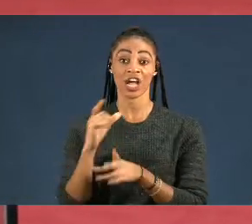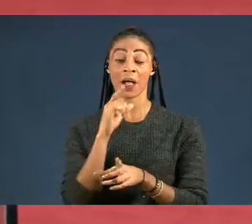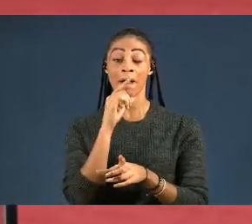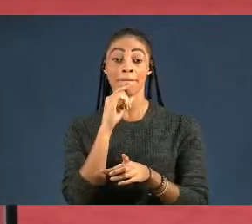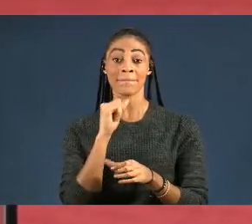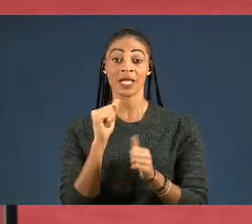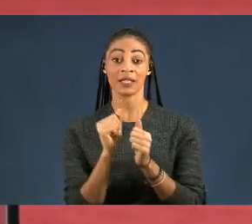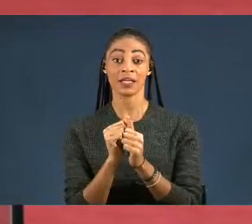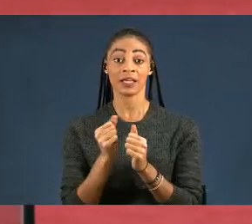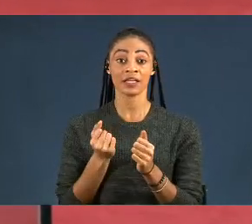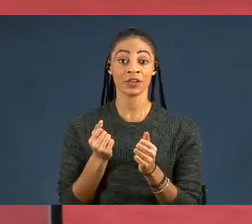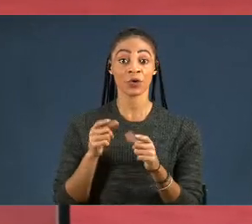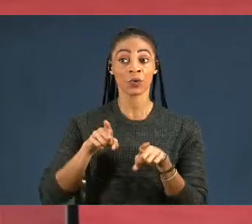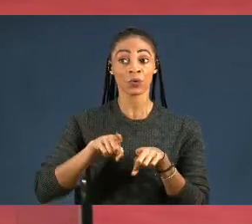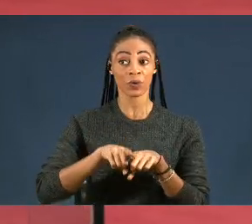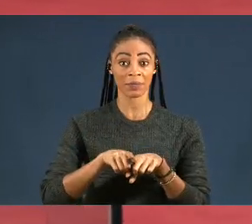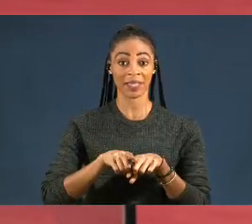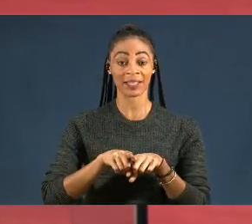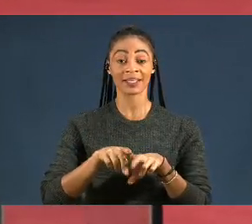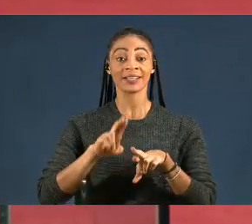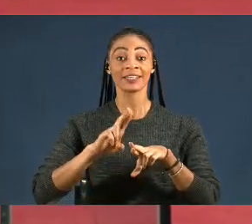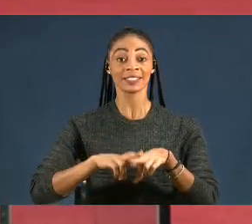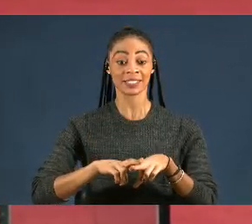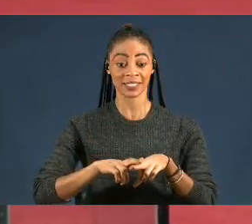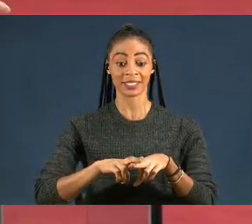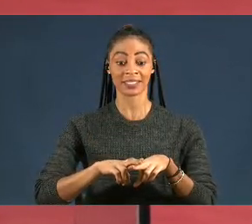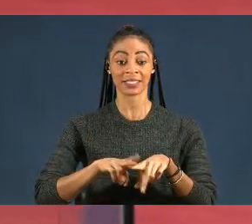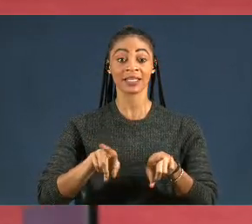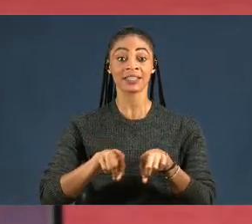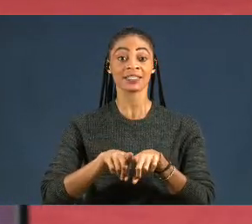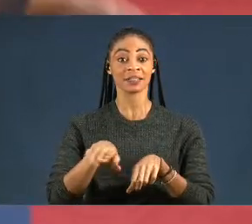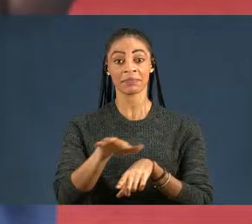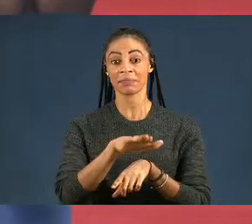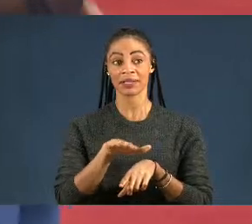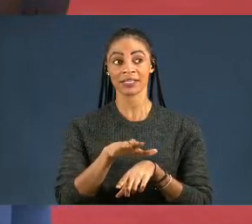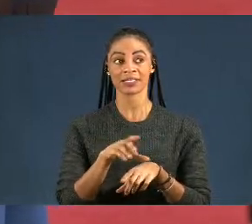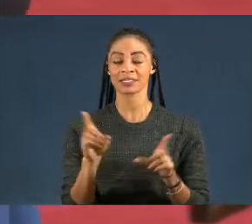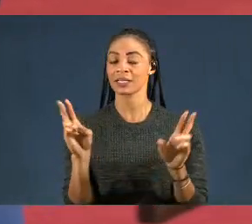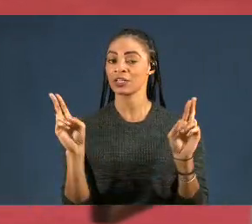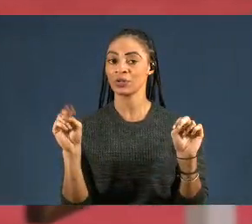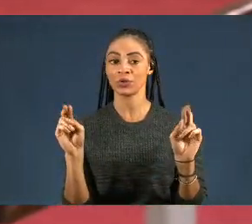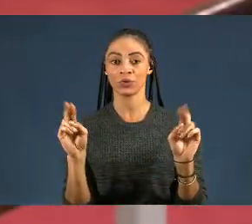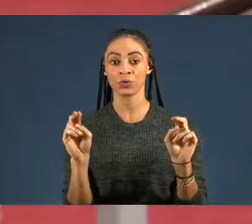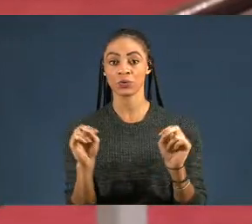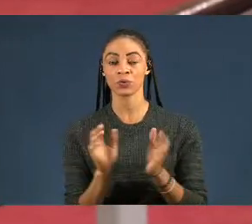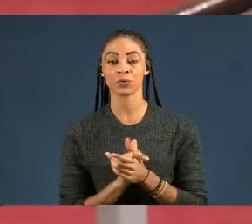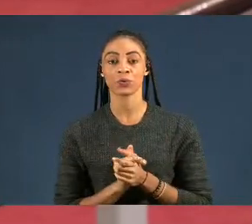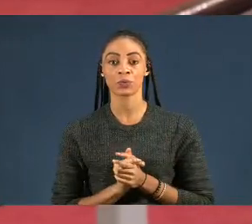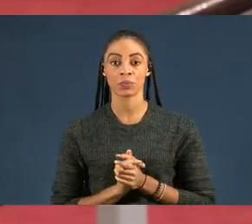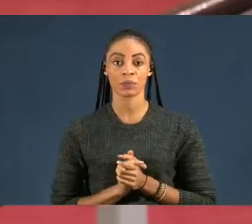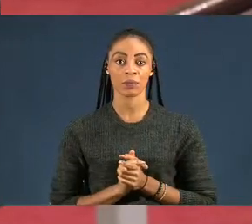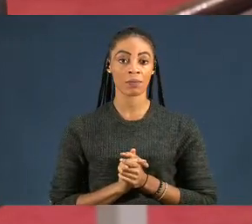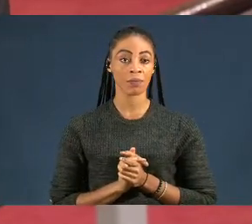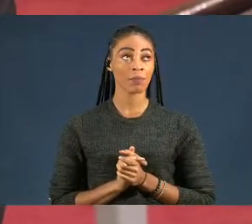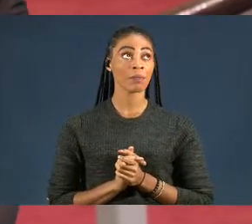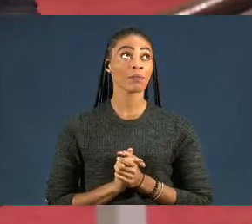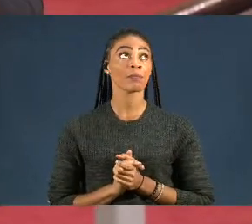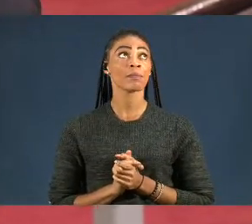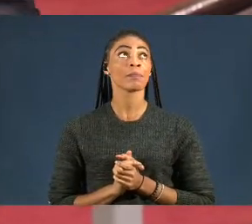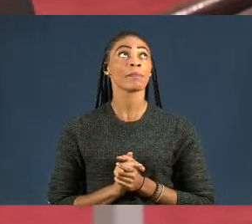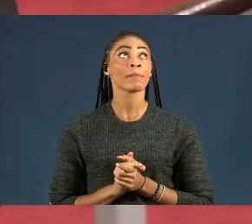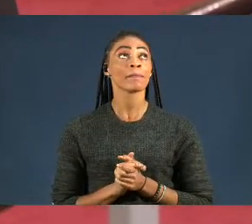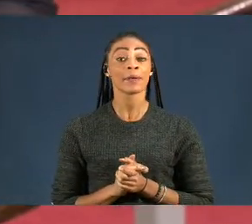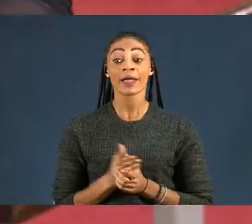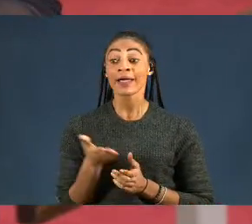reclining, and Jesus was reclining there. The women must have been in the kitchen, in the backyard, or somewhere else. But